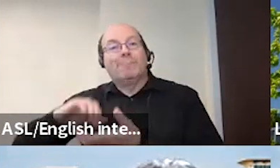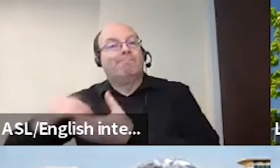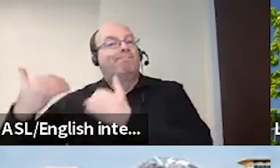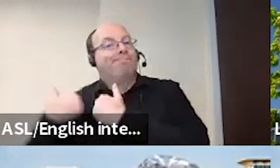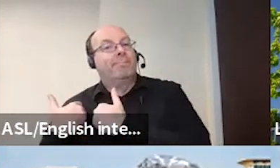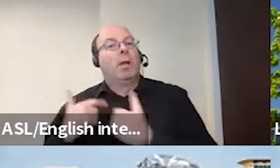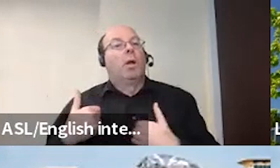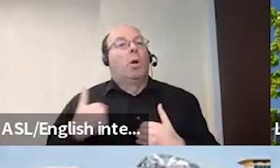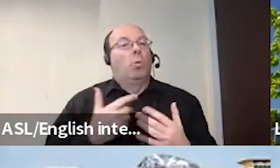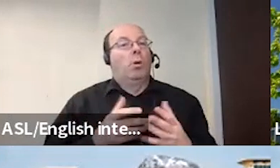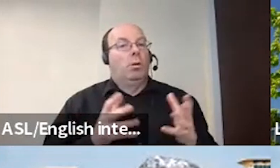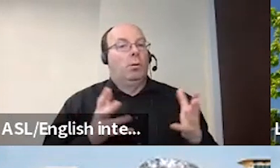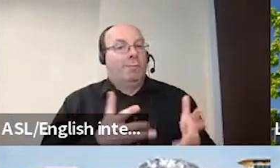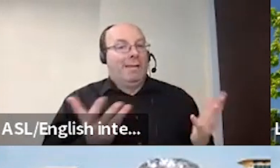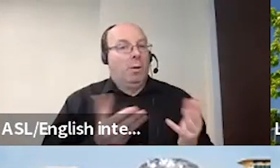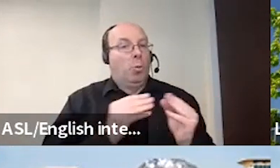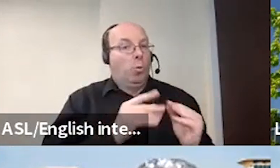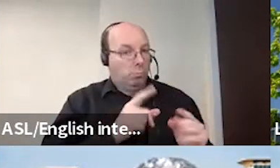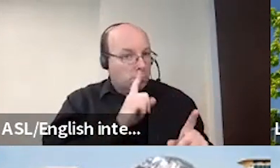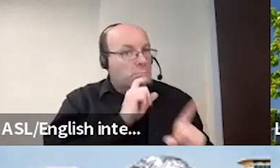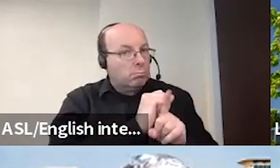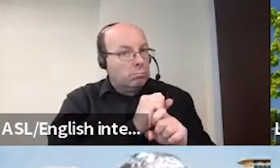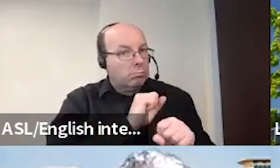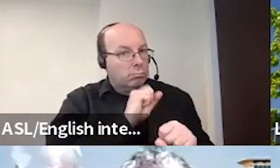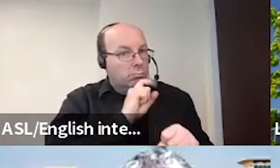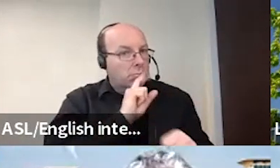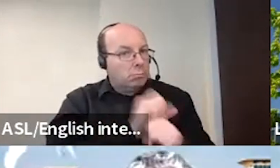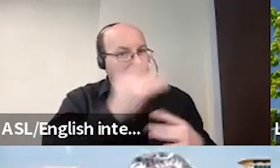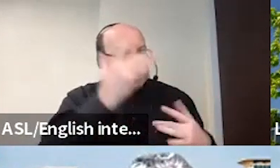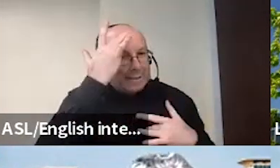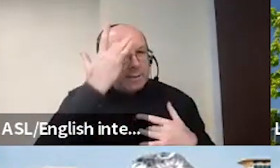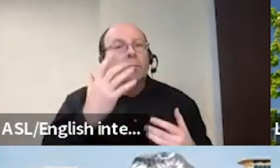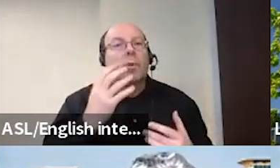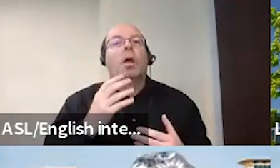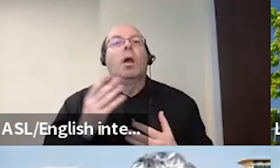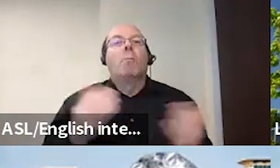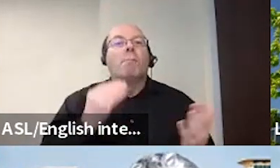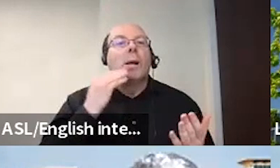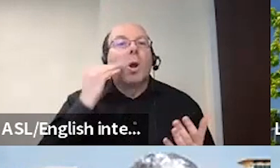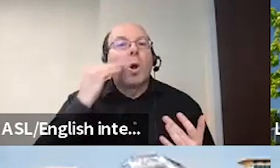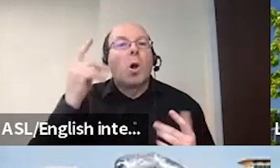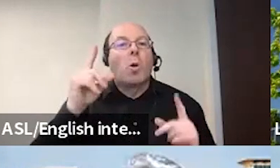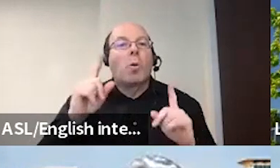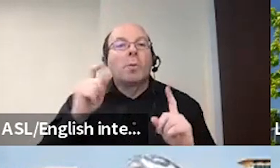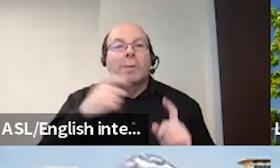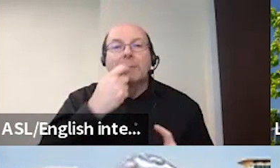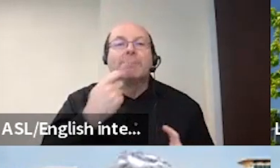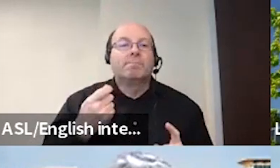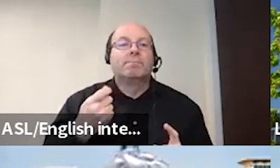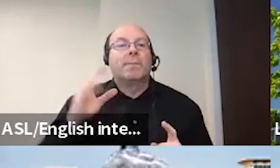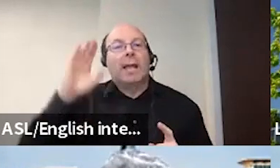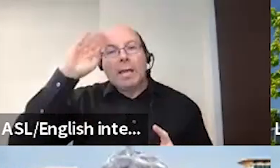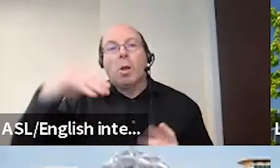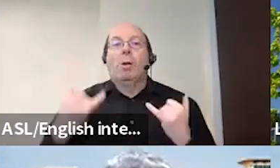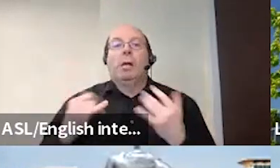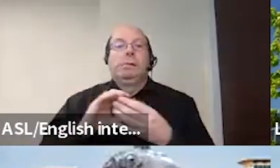will continue to have enough for our students who are sick. At-home test, I'm not sure what the, I know that there's a supply chain issue with